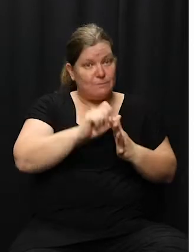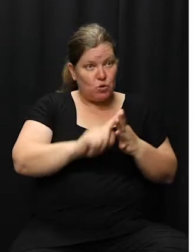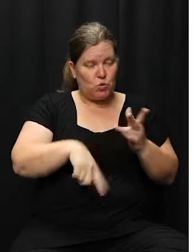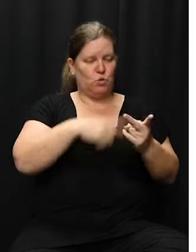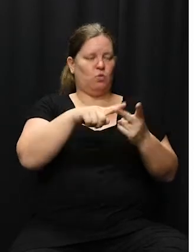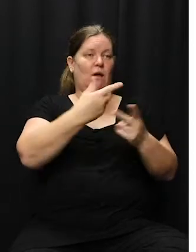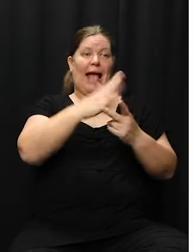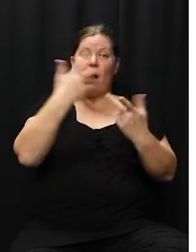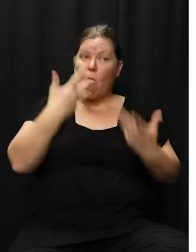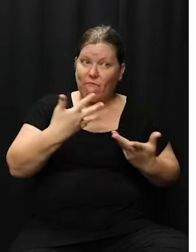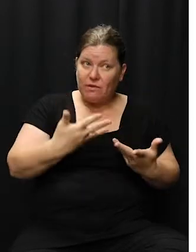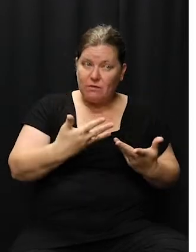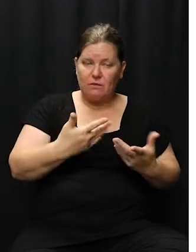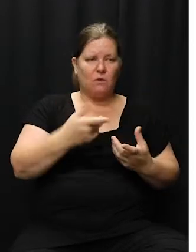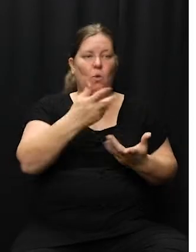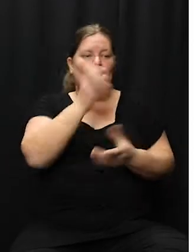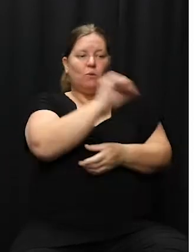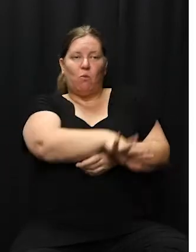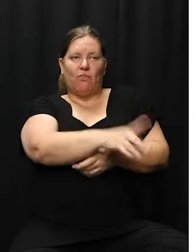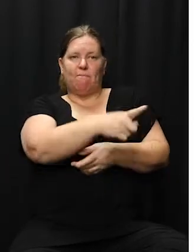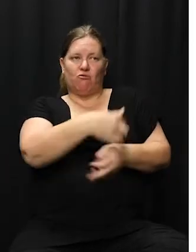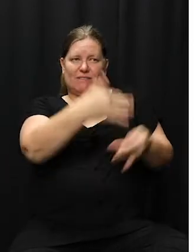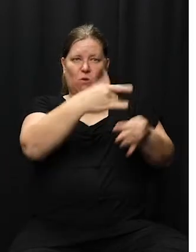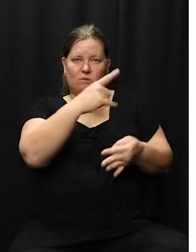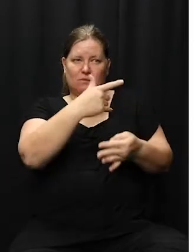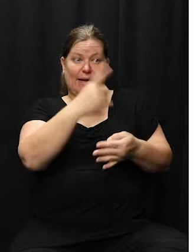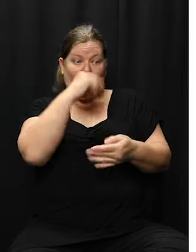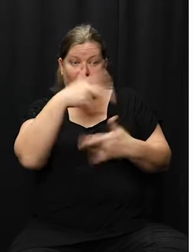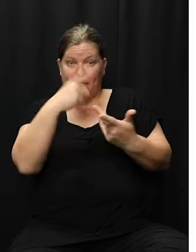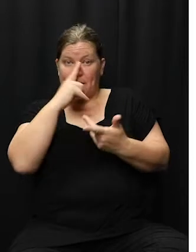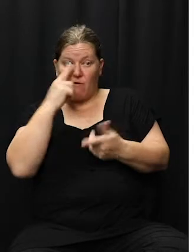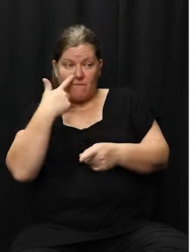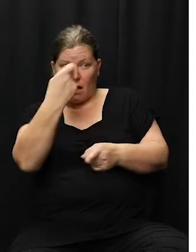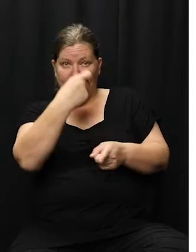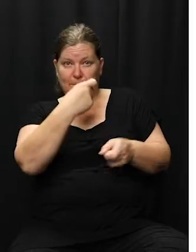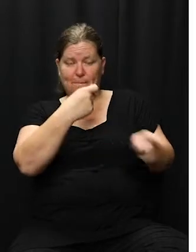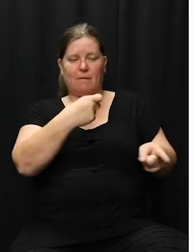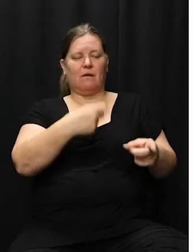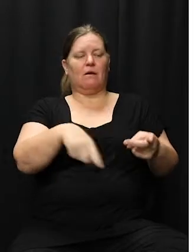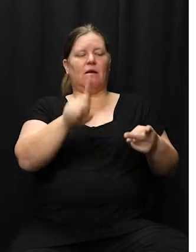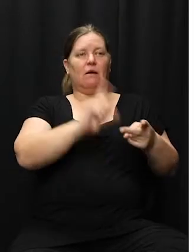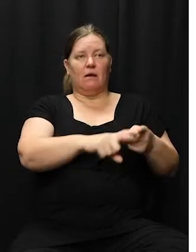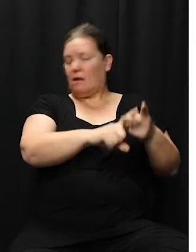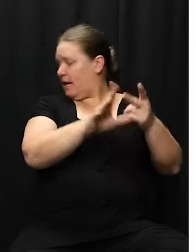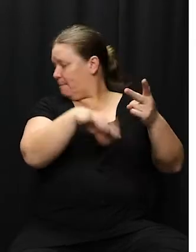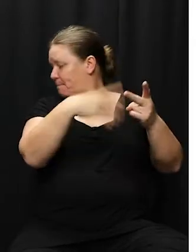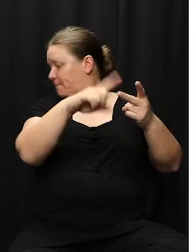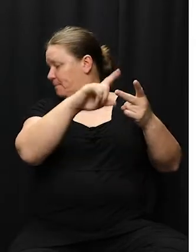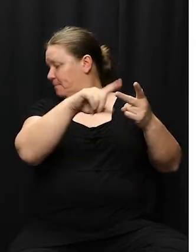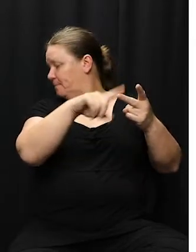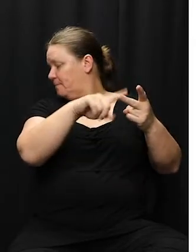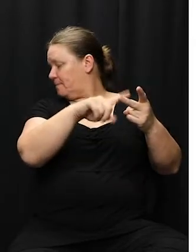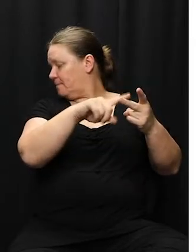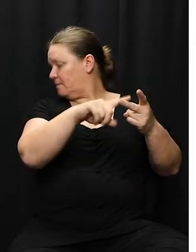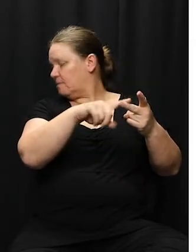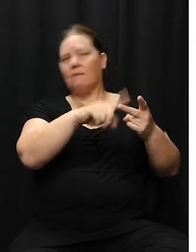past, how did you or how do you collect data? What assessments, how often? What do you do with those results? Where do you put them?